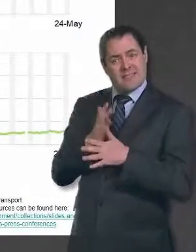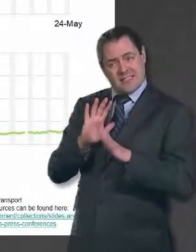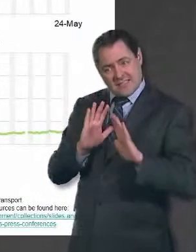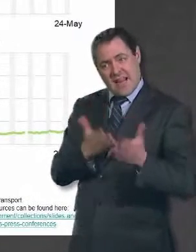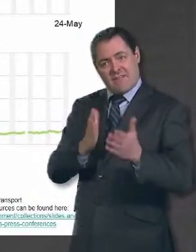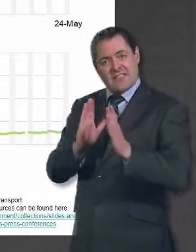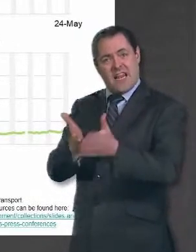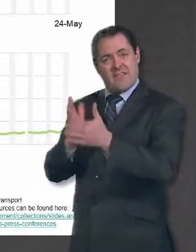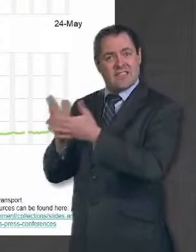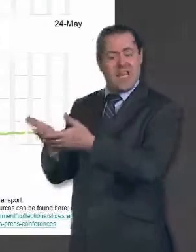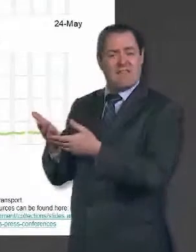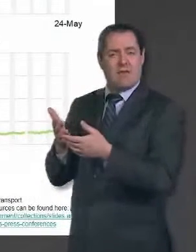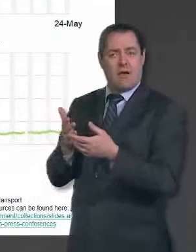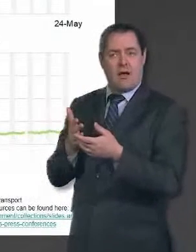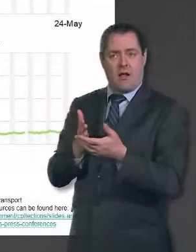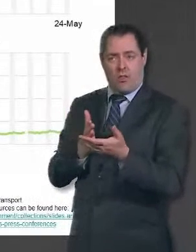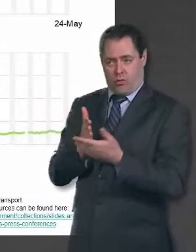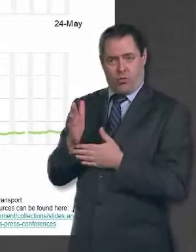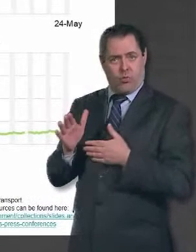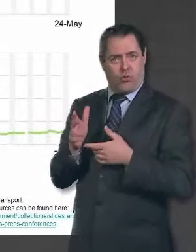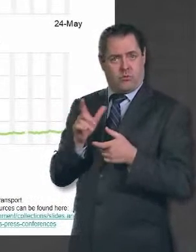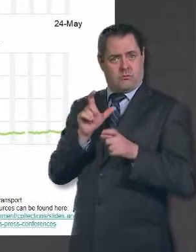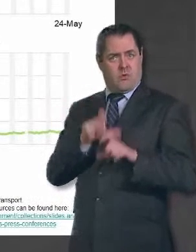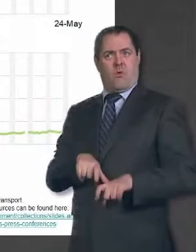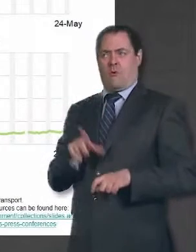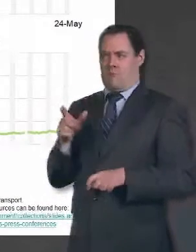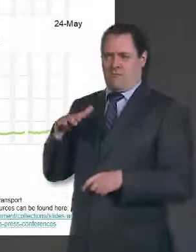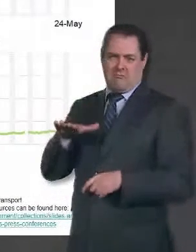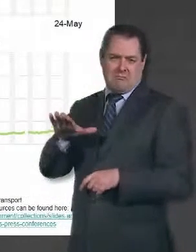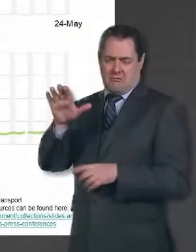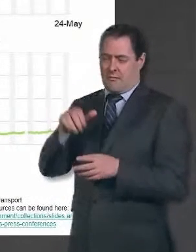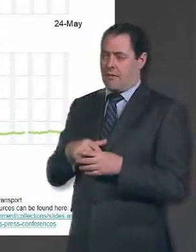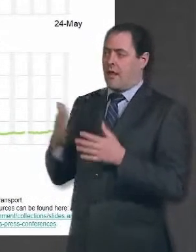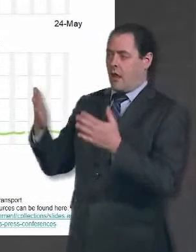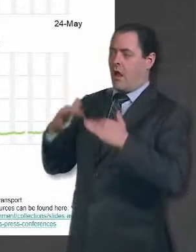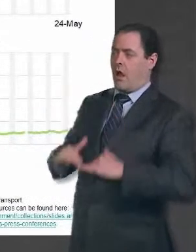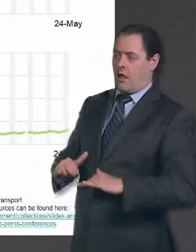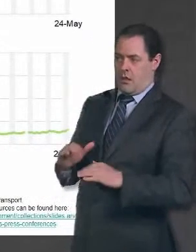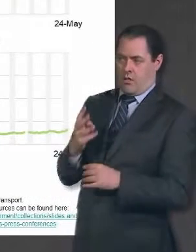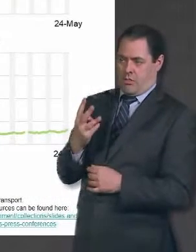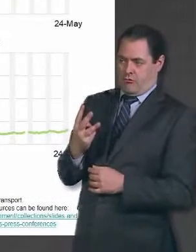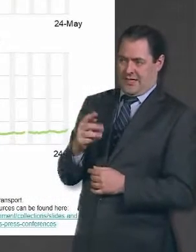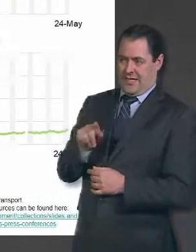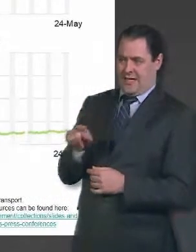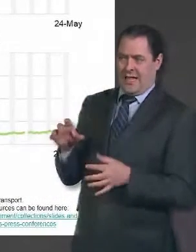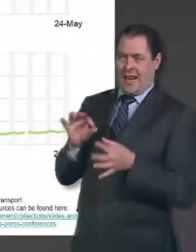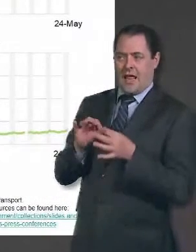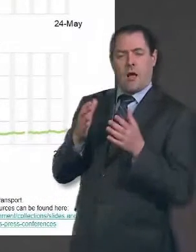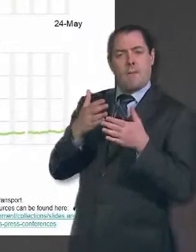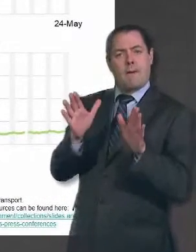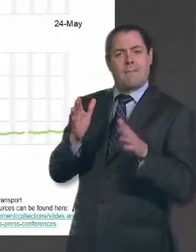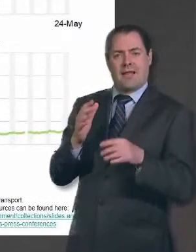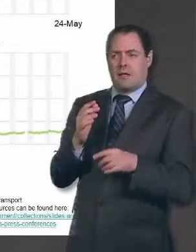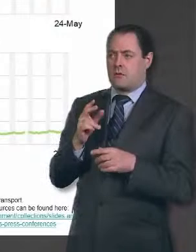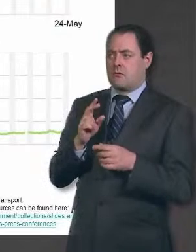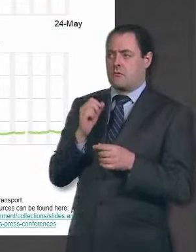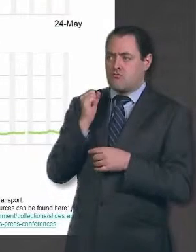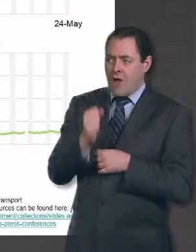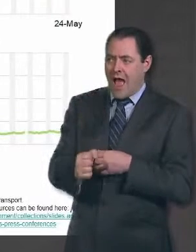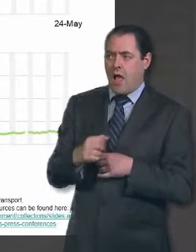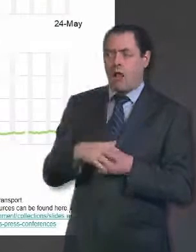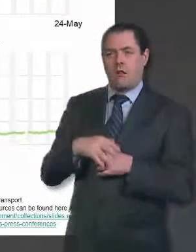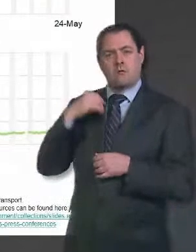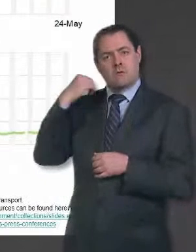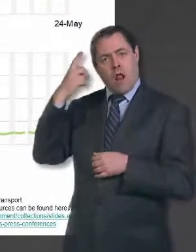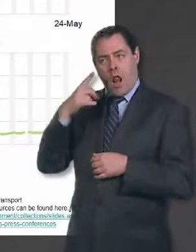lockdown. The slides below show use of public transport, national rail, transport in London, buses and tube, and then